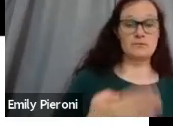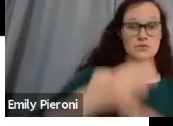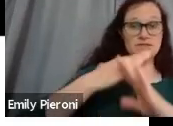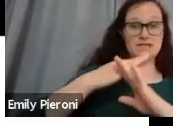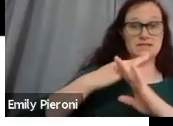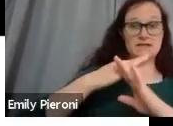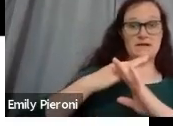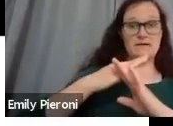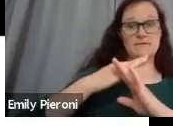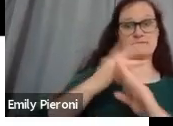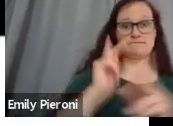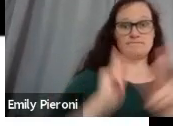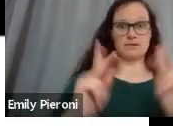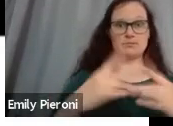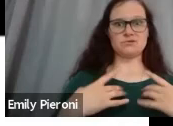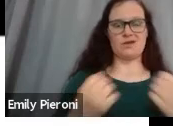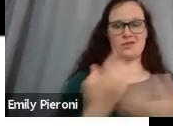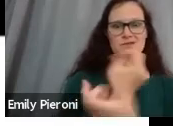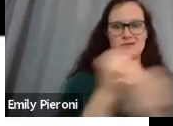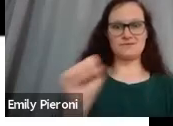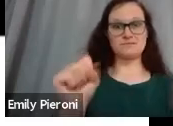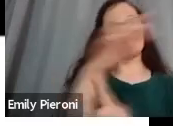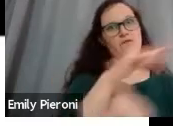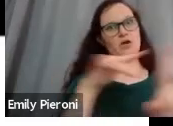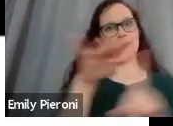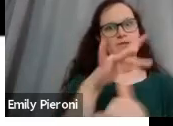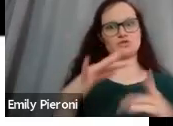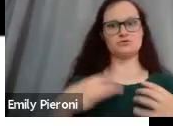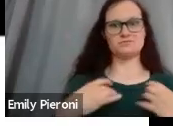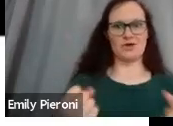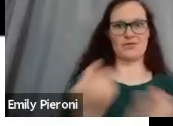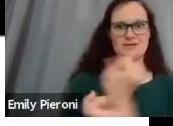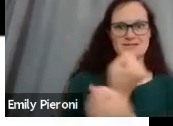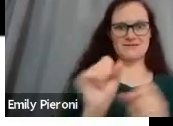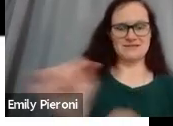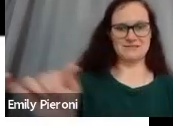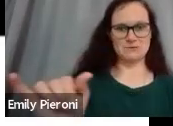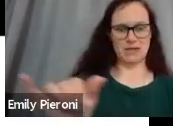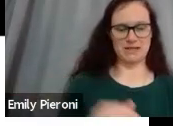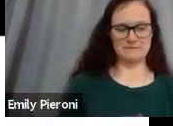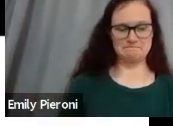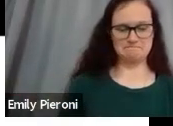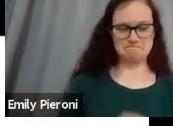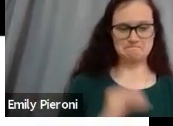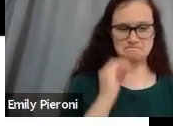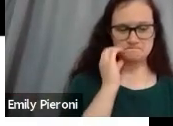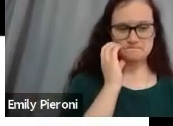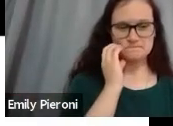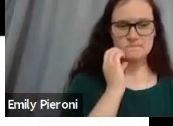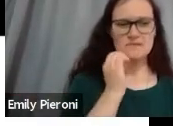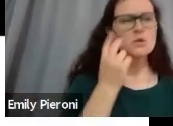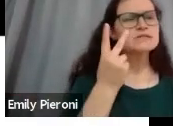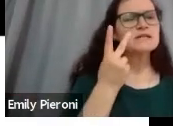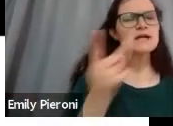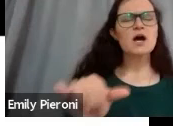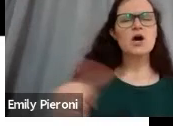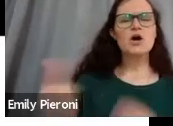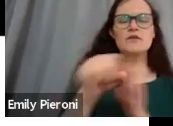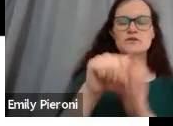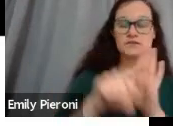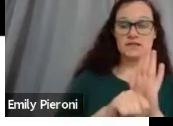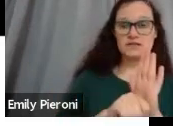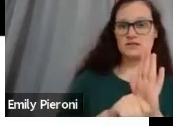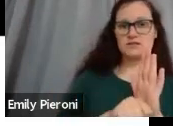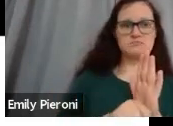public health and safety and environmental health and safety. And what we're seeing is other states are in the process of doing the